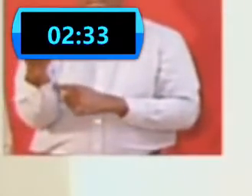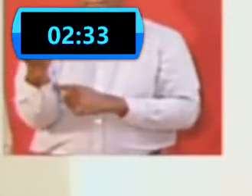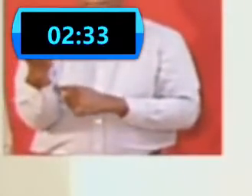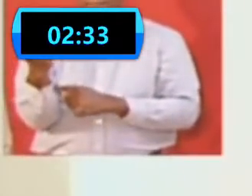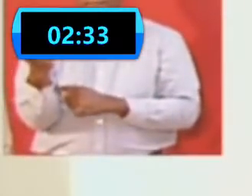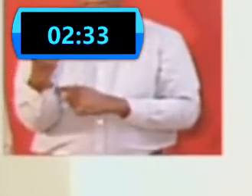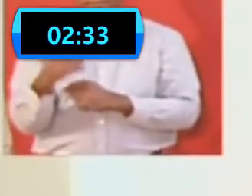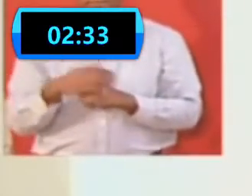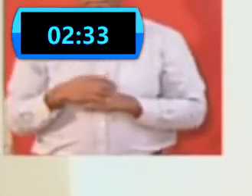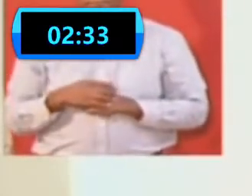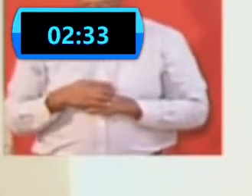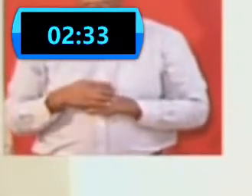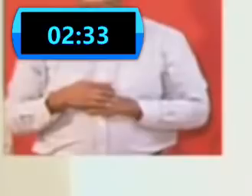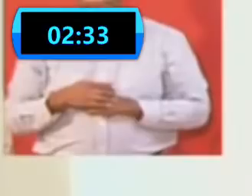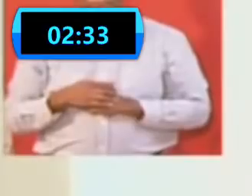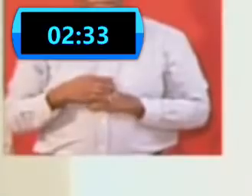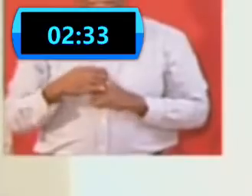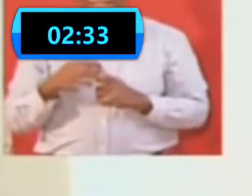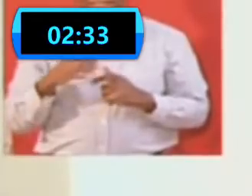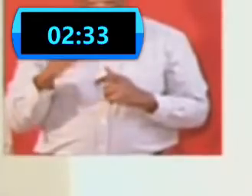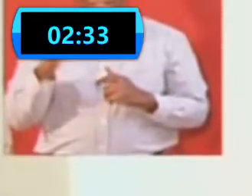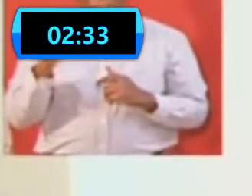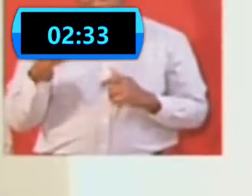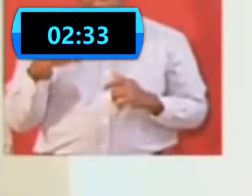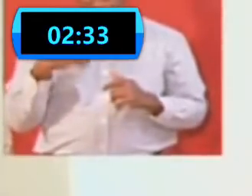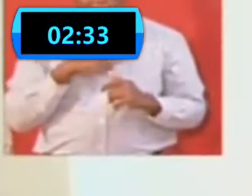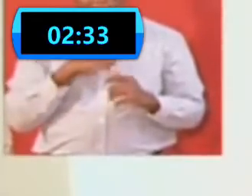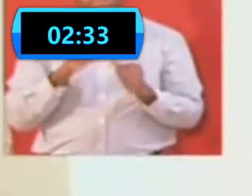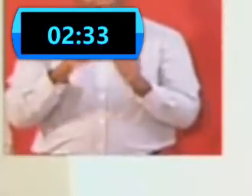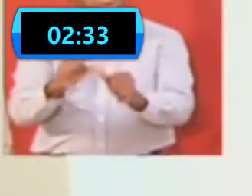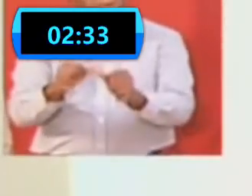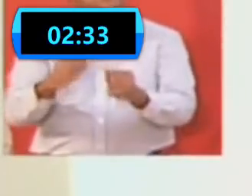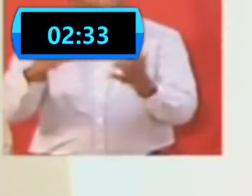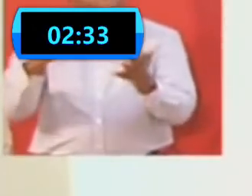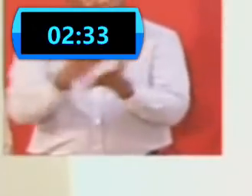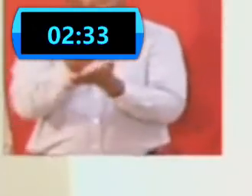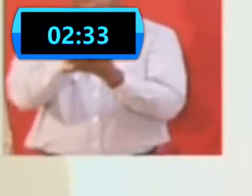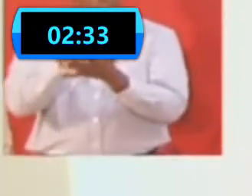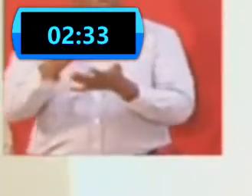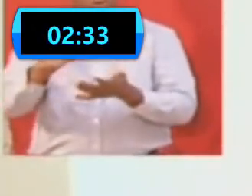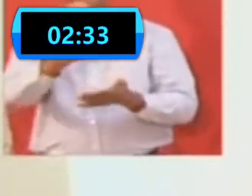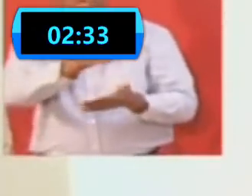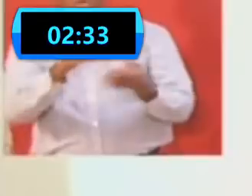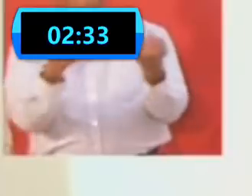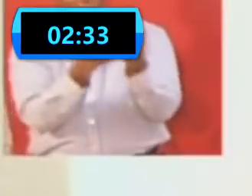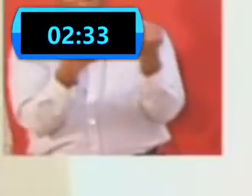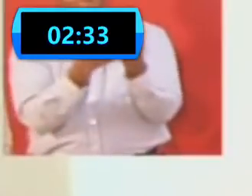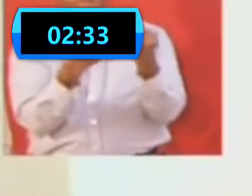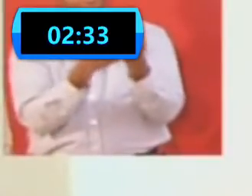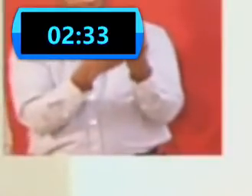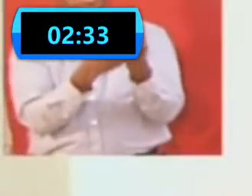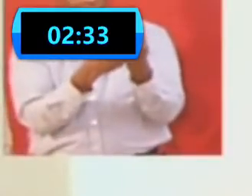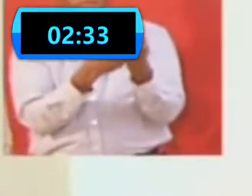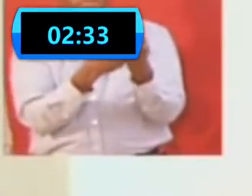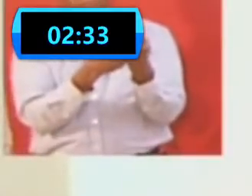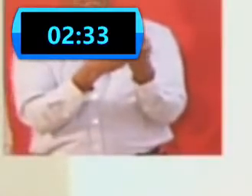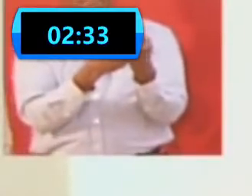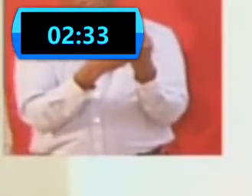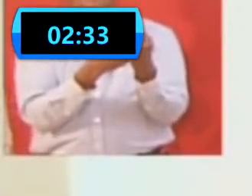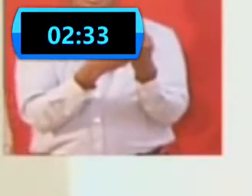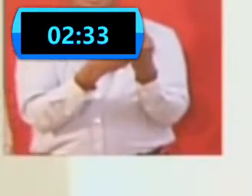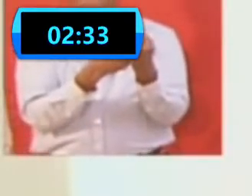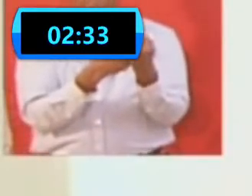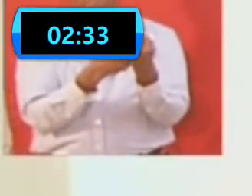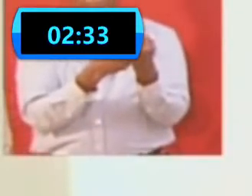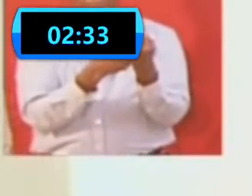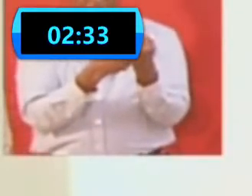hopefully, if we continue with the cooperation that Dr. Chapman has pointed out, and if those who have not been